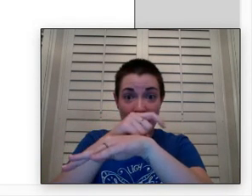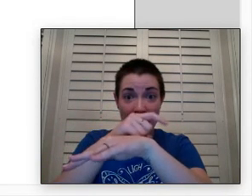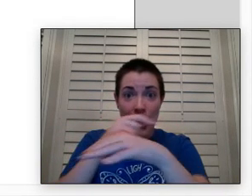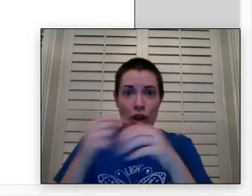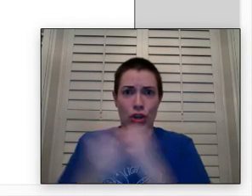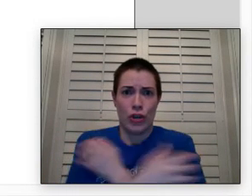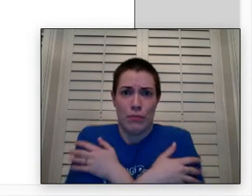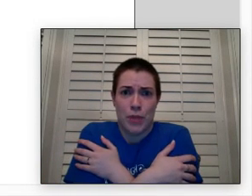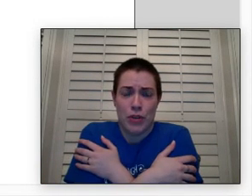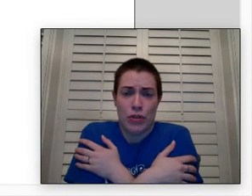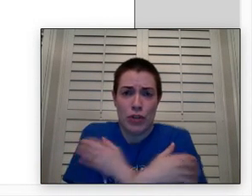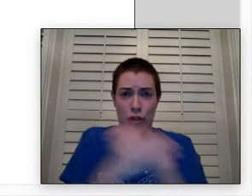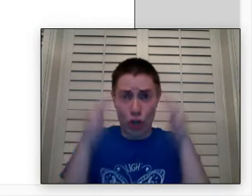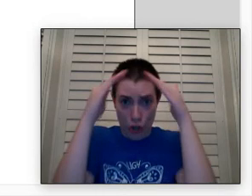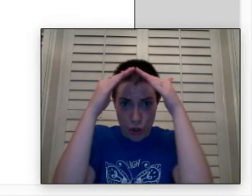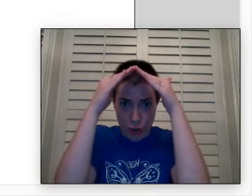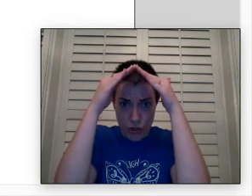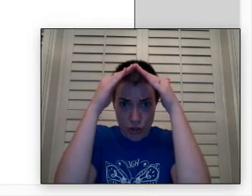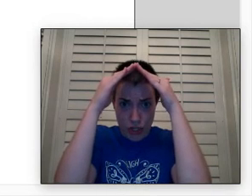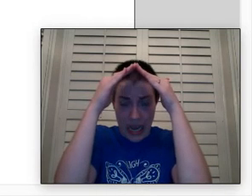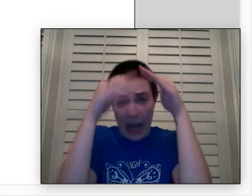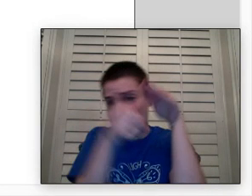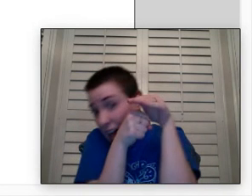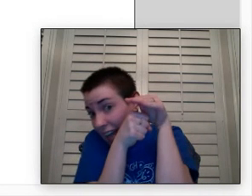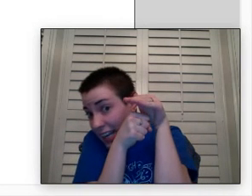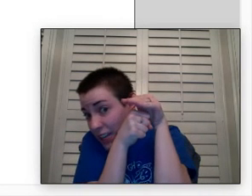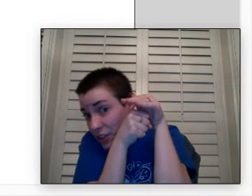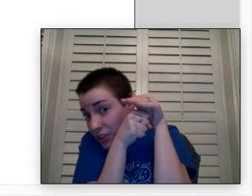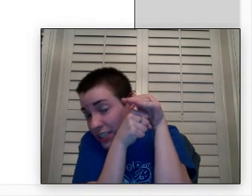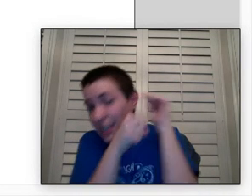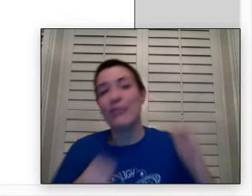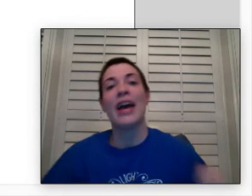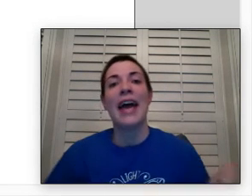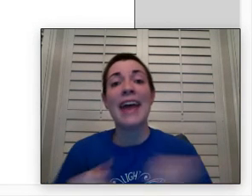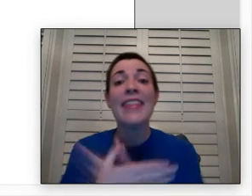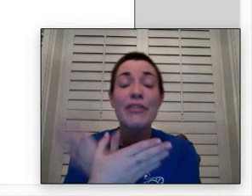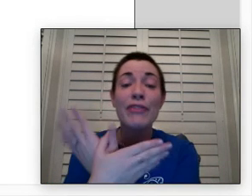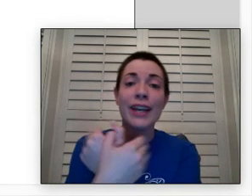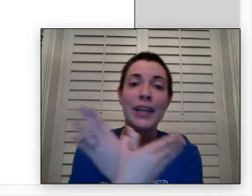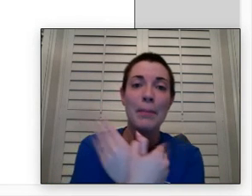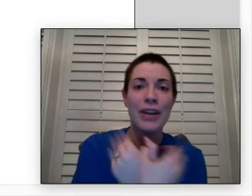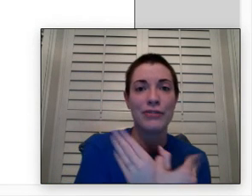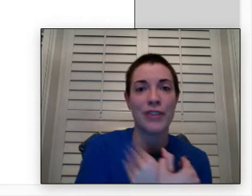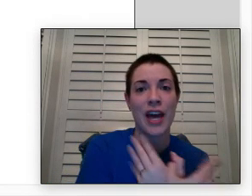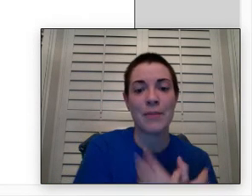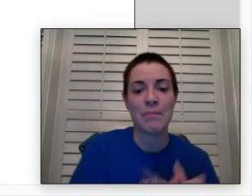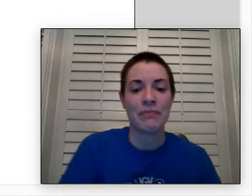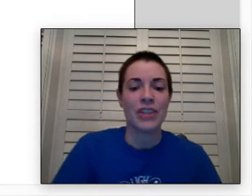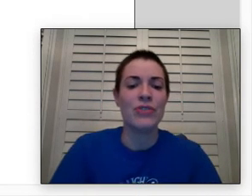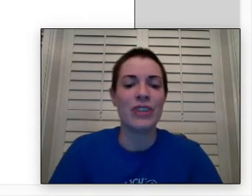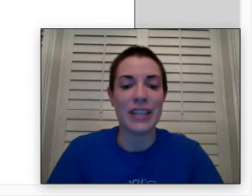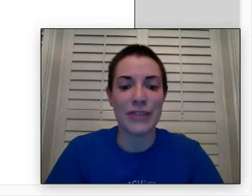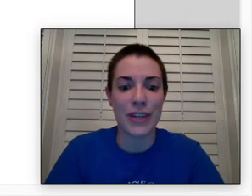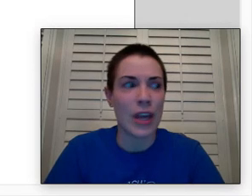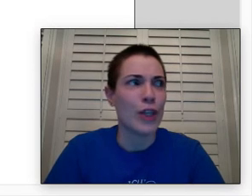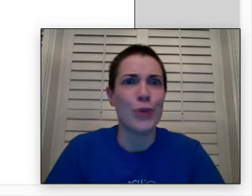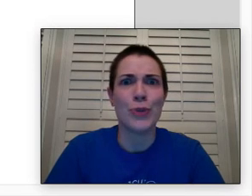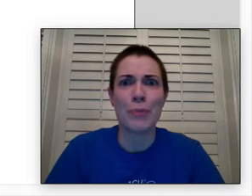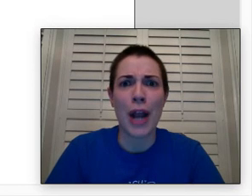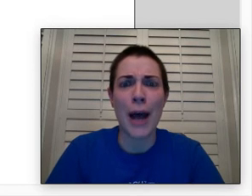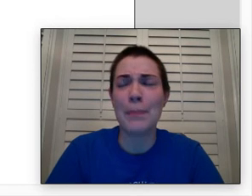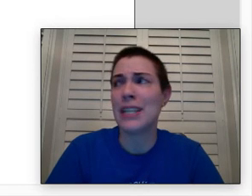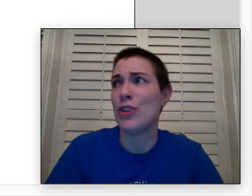caterpillar and then be in your little cocoon in your little house hiding under a leaf and then finally a butterfly. You could even